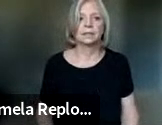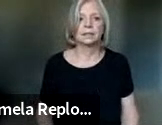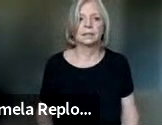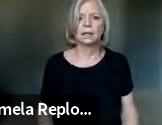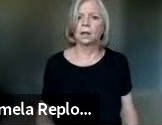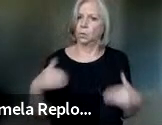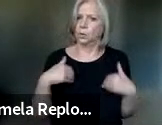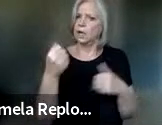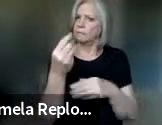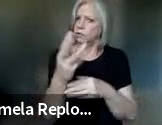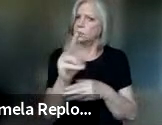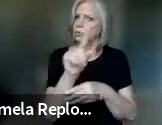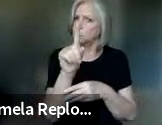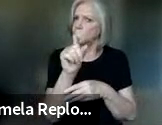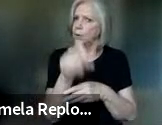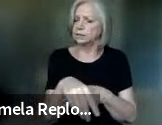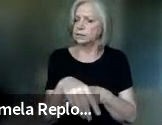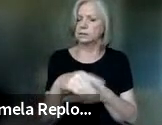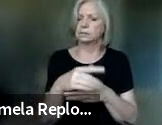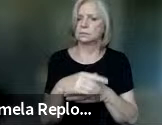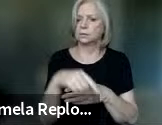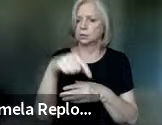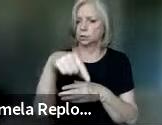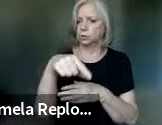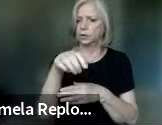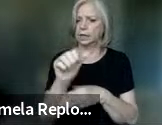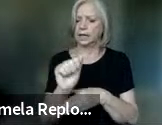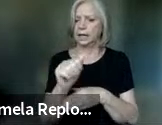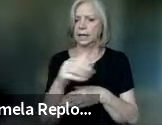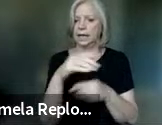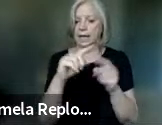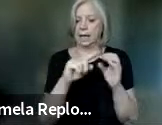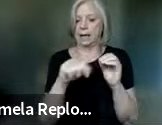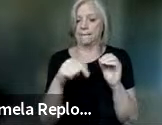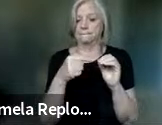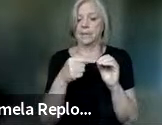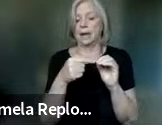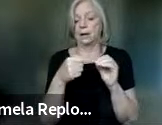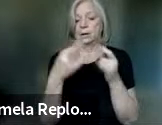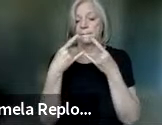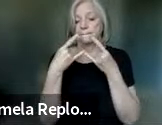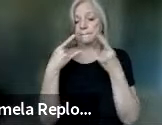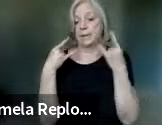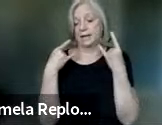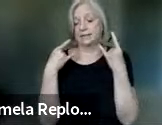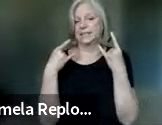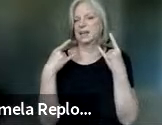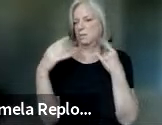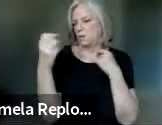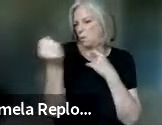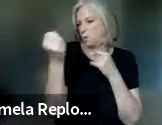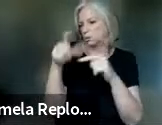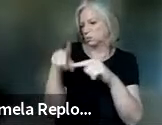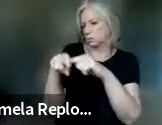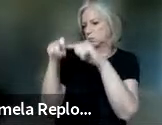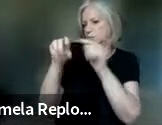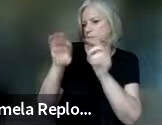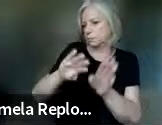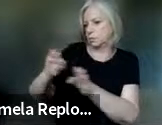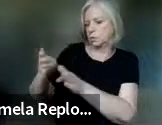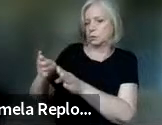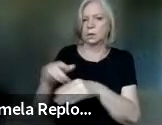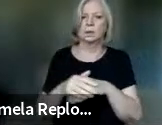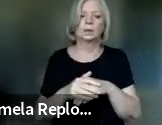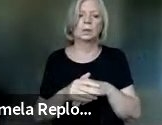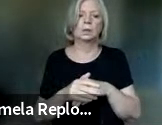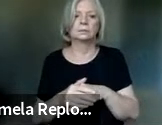couple questions in the Q&A about masks, but I'm going to come back to those. And we're going to move into vaccination for a minute. Dr. Hernandez, I know you'll be taking